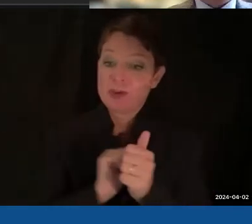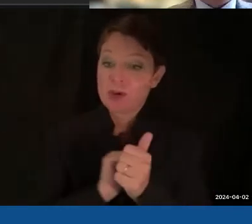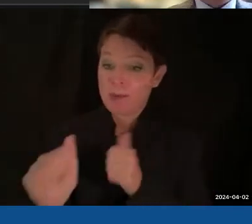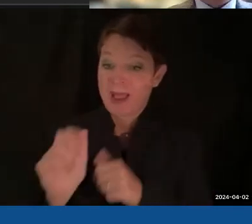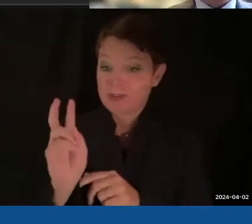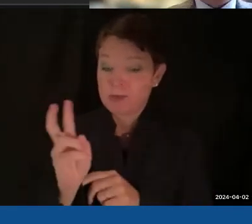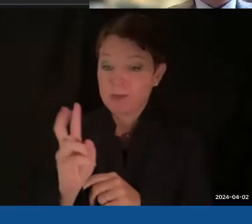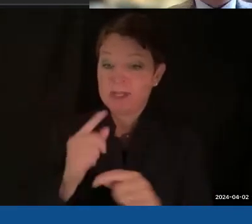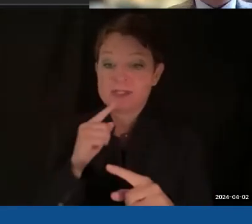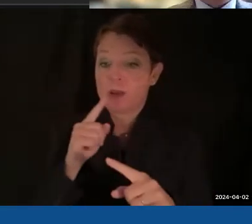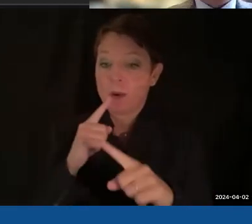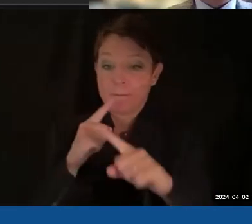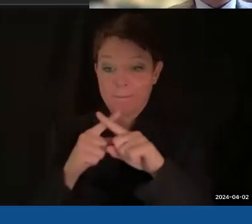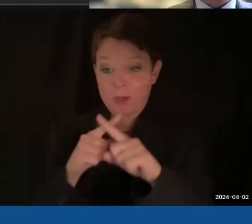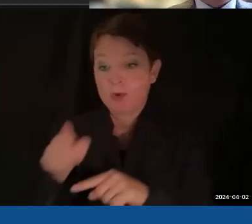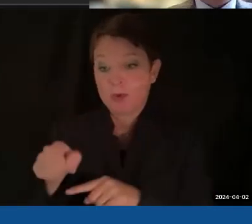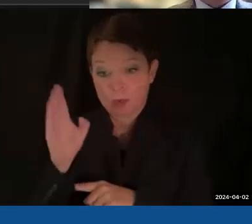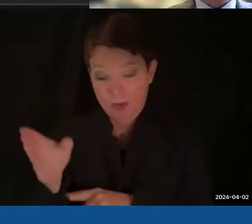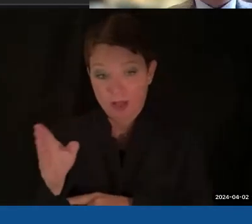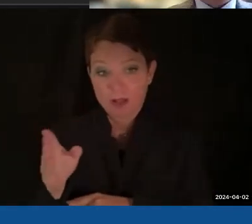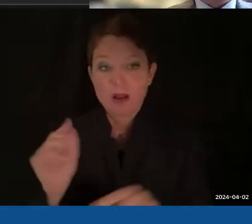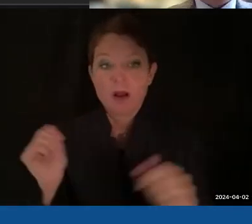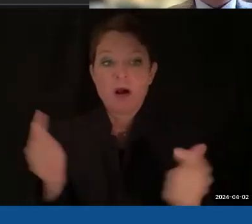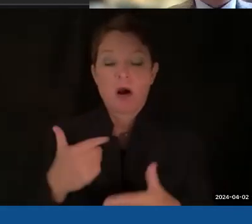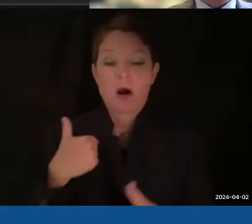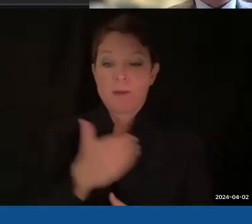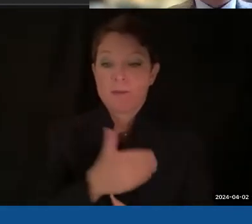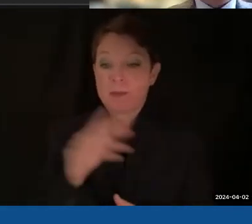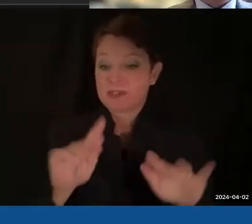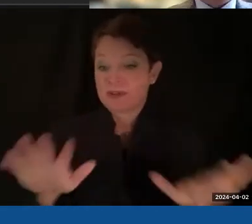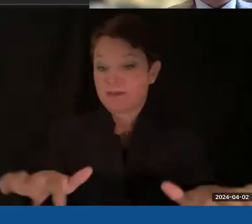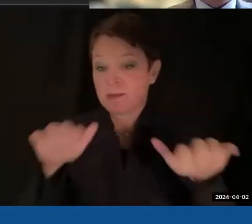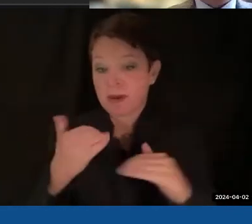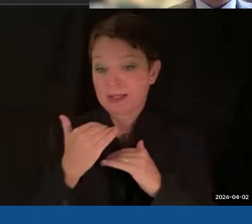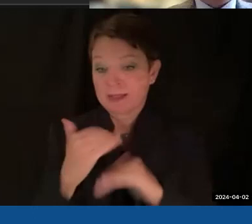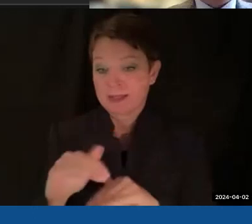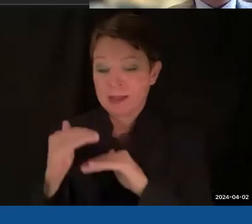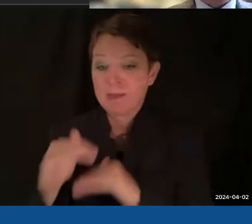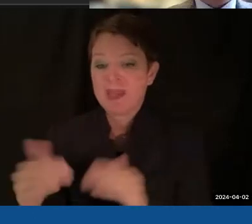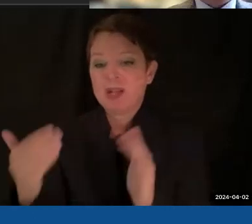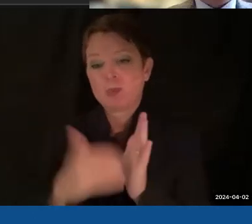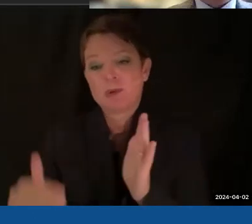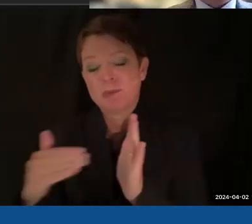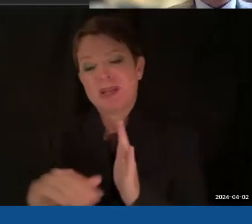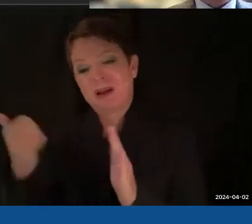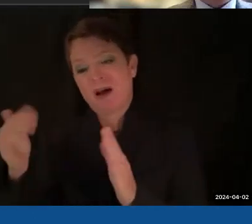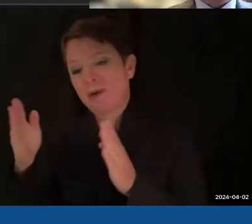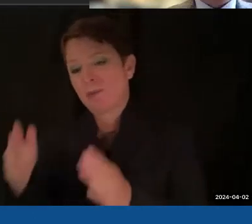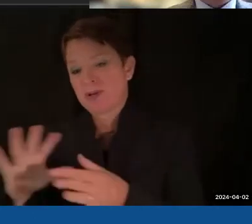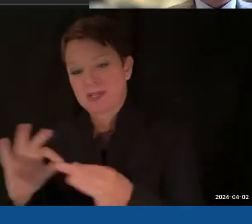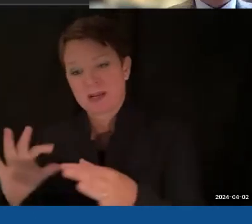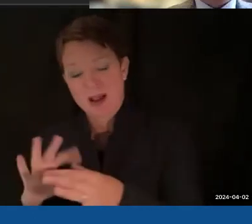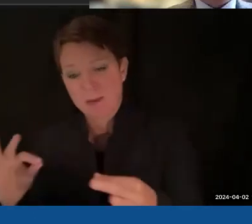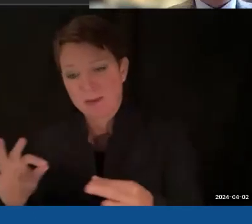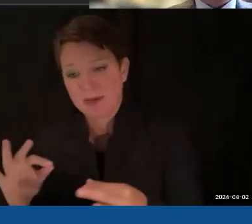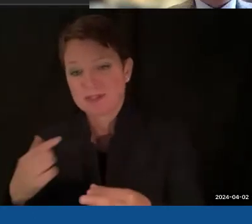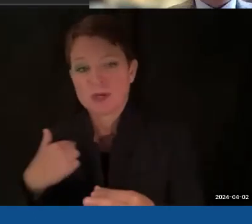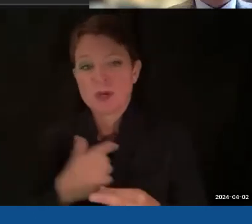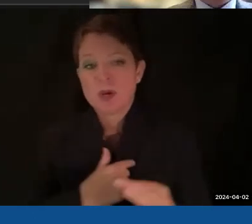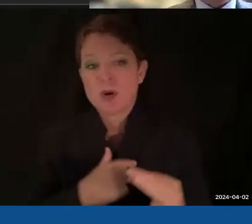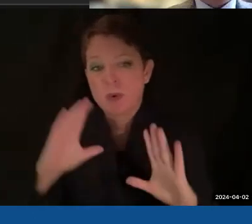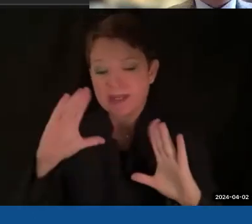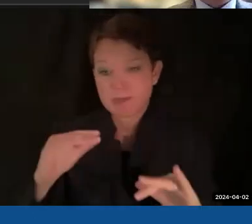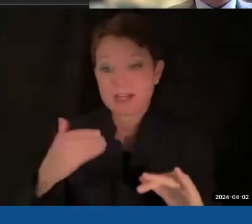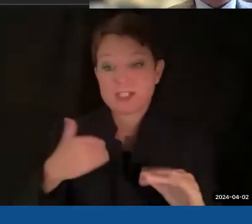the 2 minutes. Additionally, we ask that all members of the public limit repeating someone else's comment, as we expect